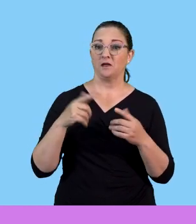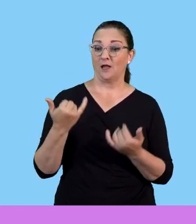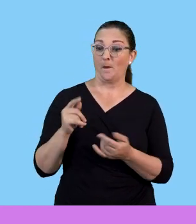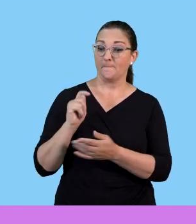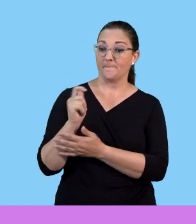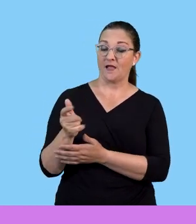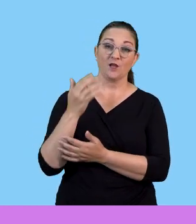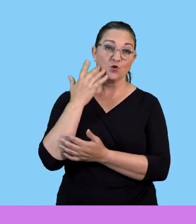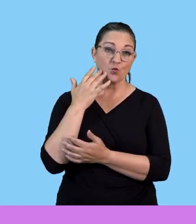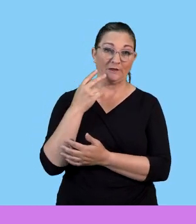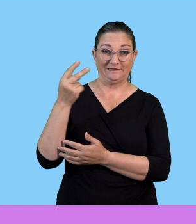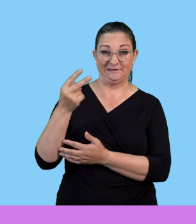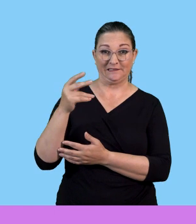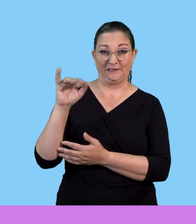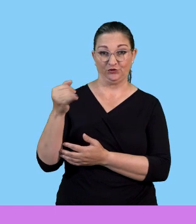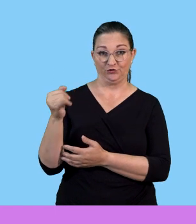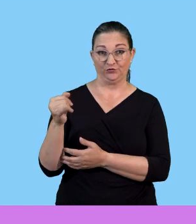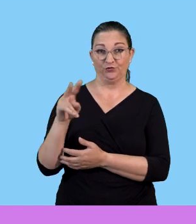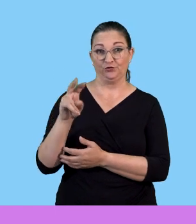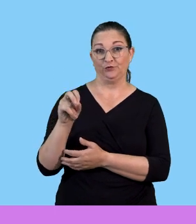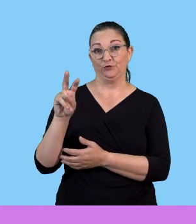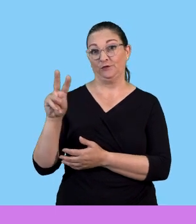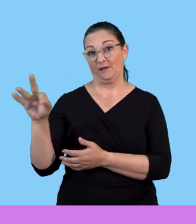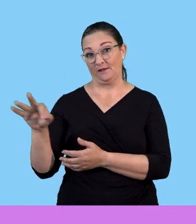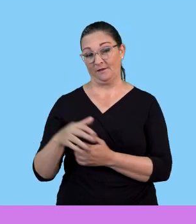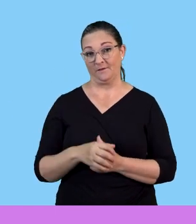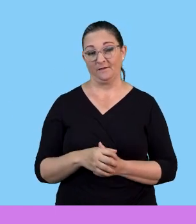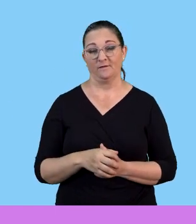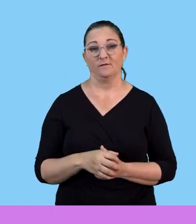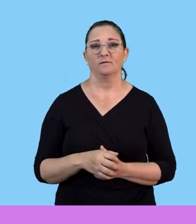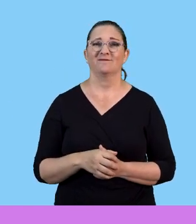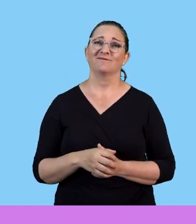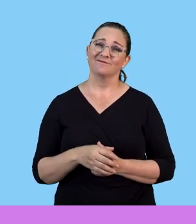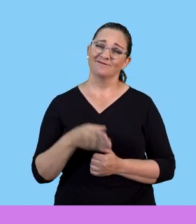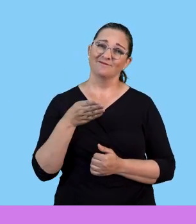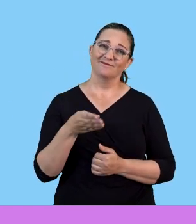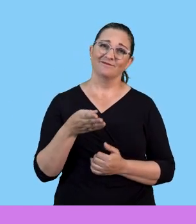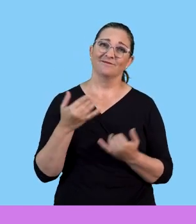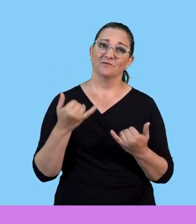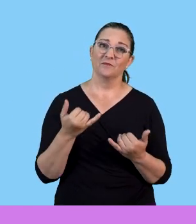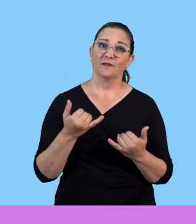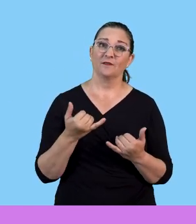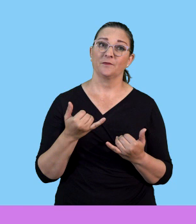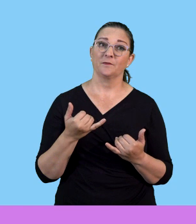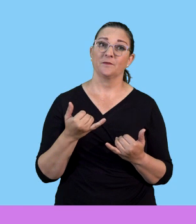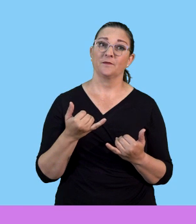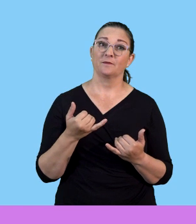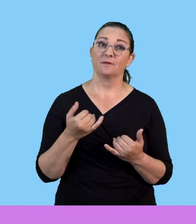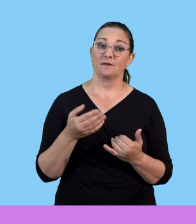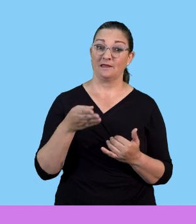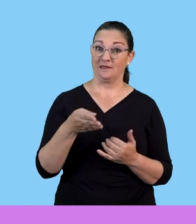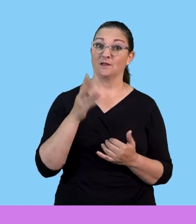due on the 2nd of January 2023, meaning this will have